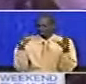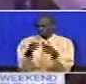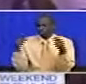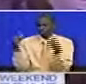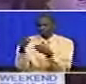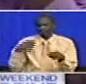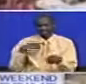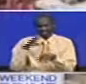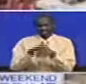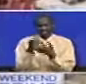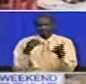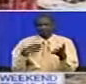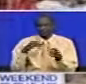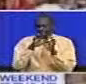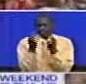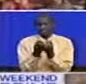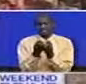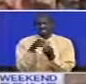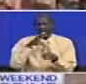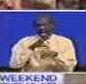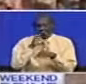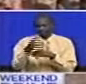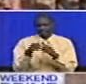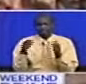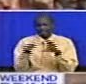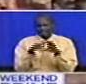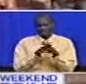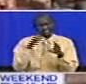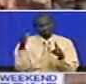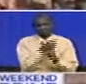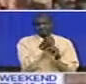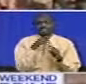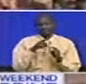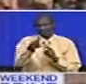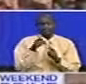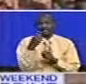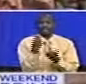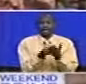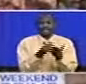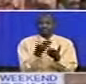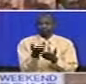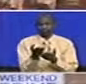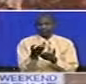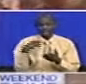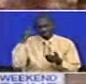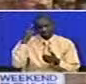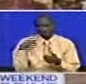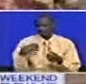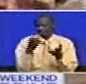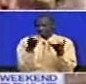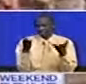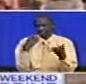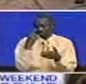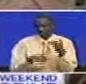extort money from desperate families after family members are kidnapped. In fact, according to our sources, there